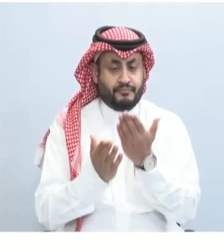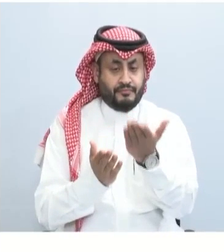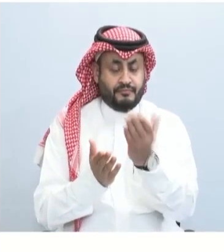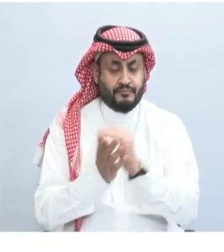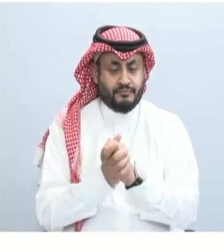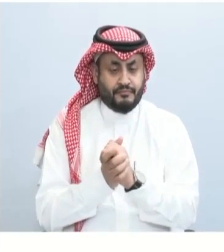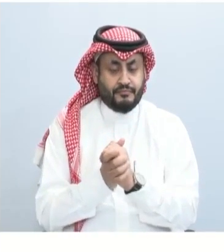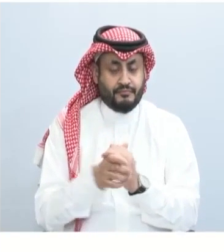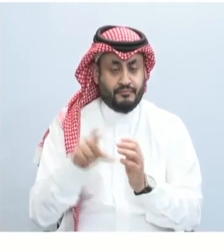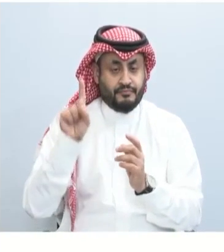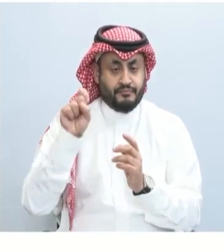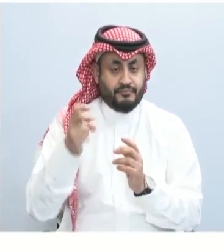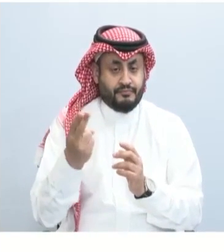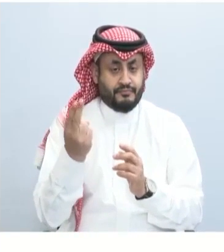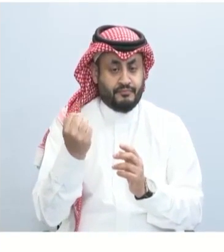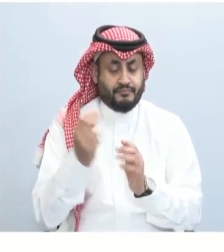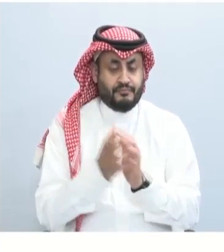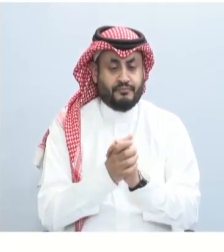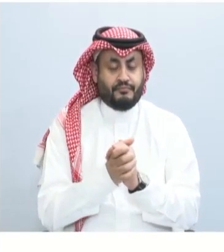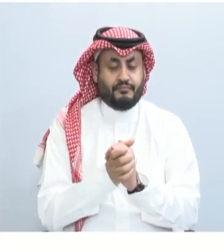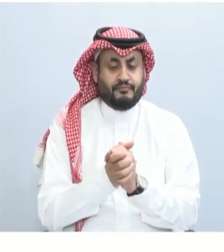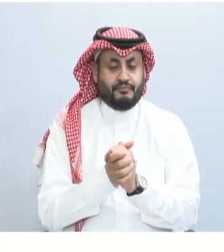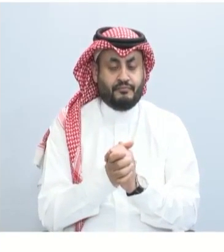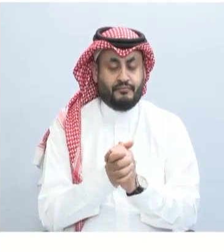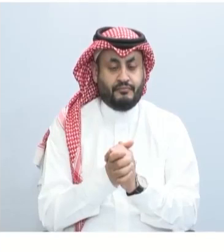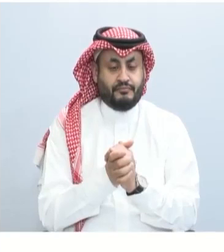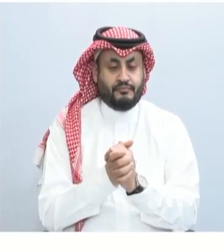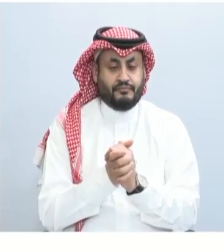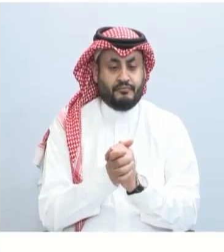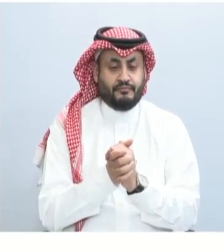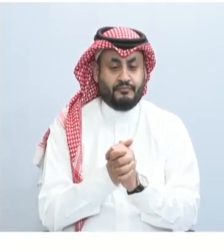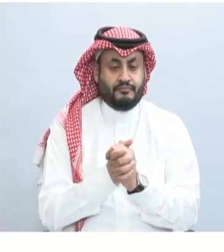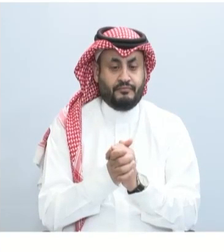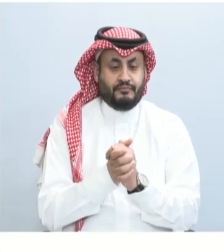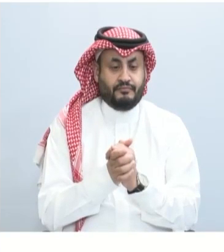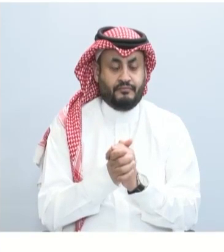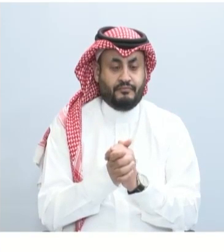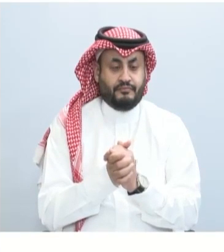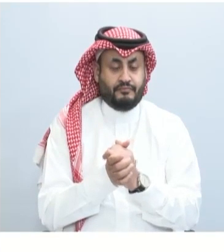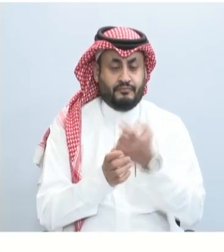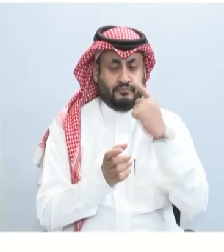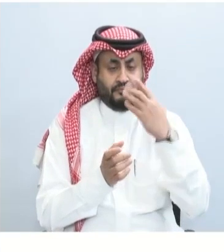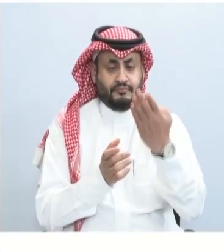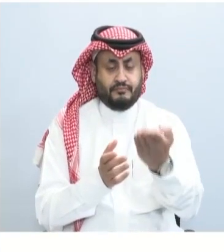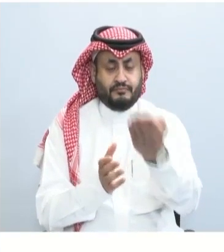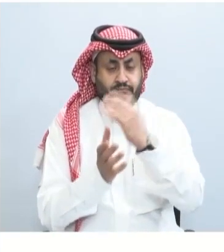112. I would like you please to open your books on page 112. Now, on